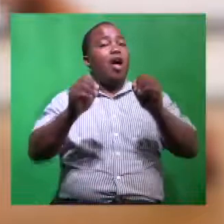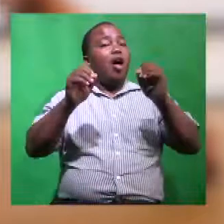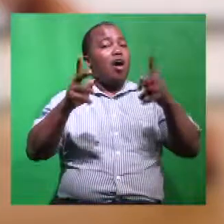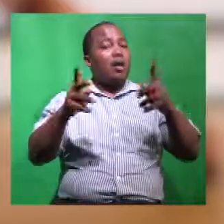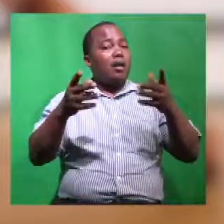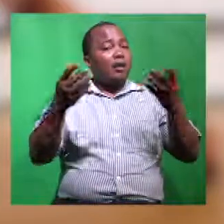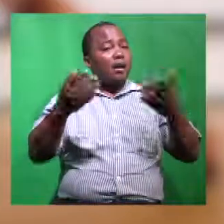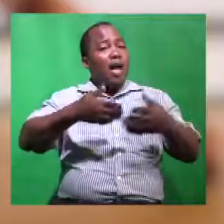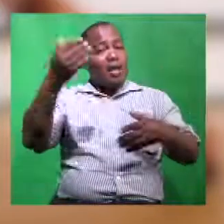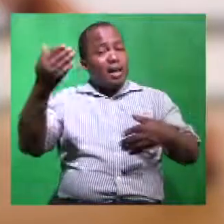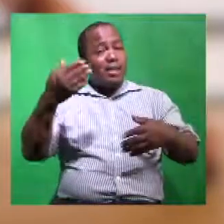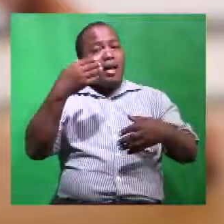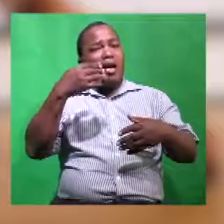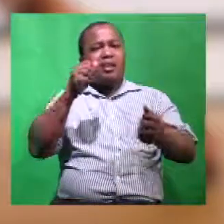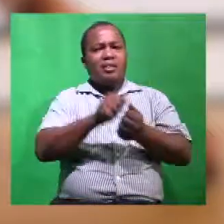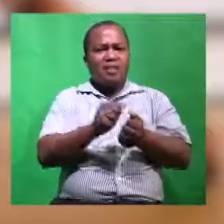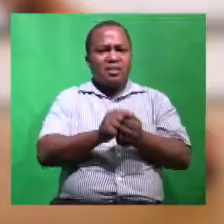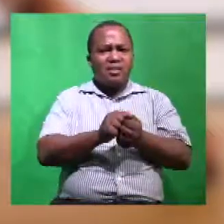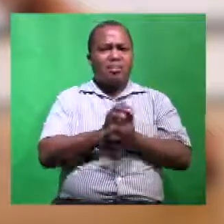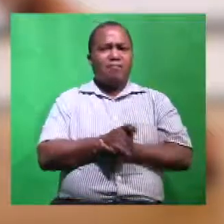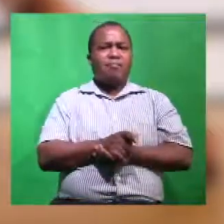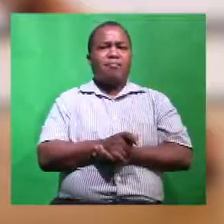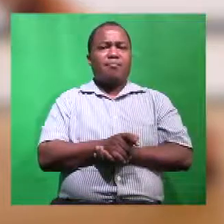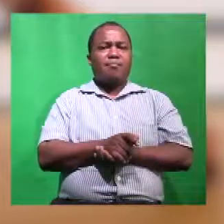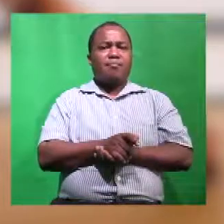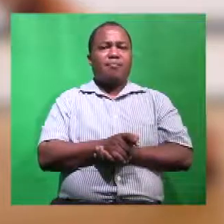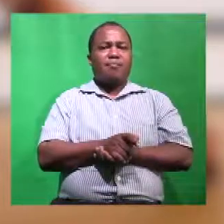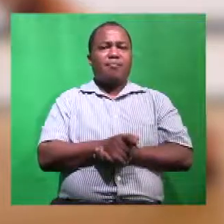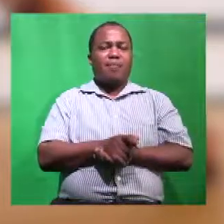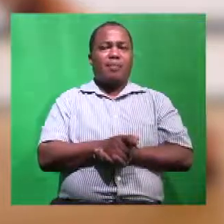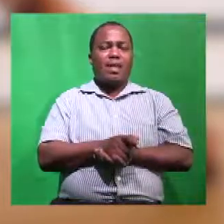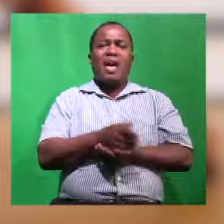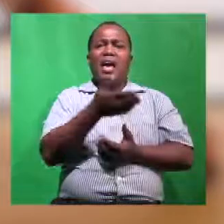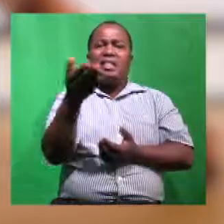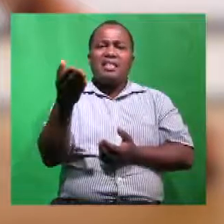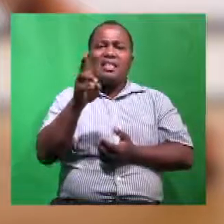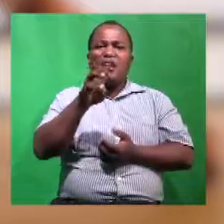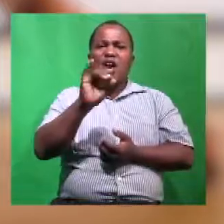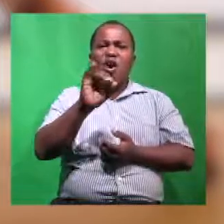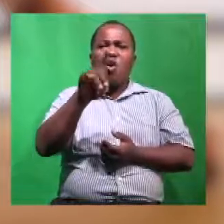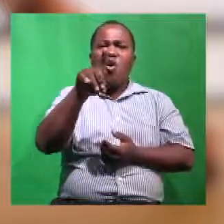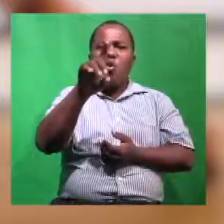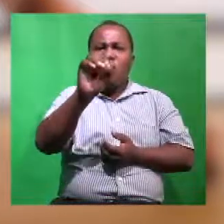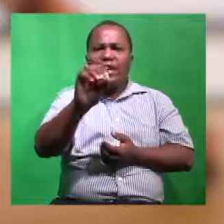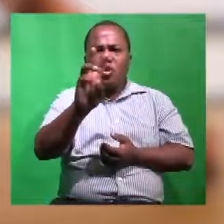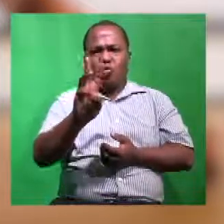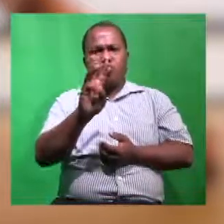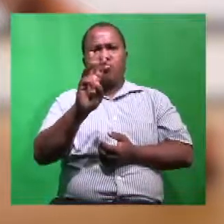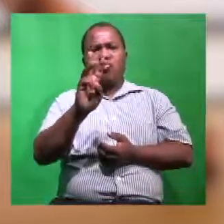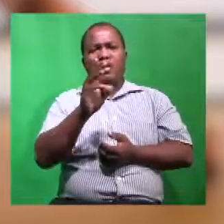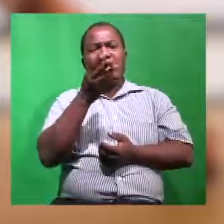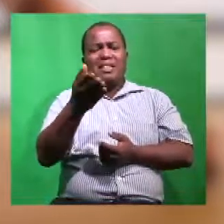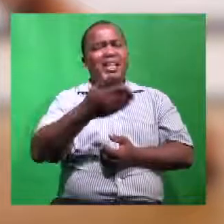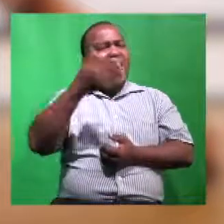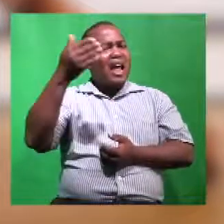So another important thing is the widow. Widow inheritance is very common also. Widow inheritance is also another negative cultural aspect